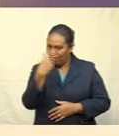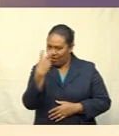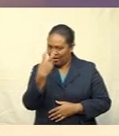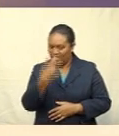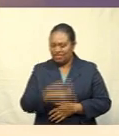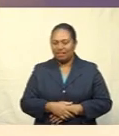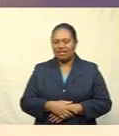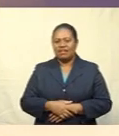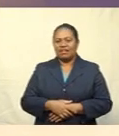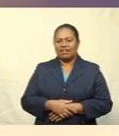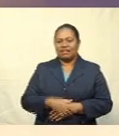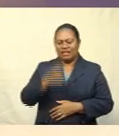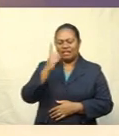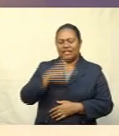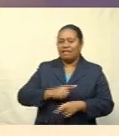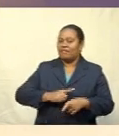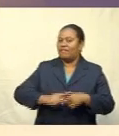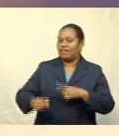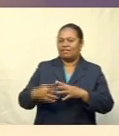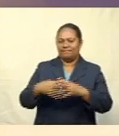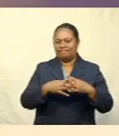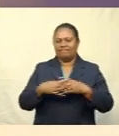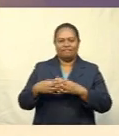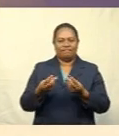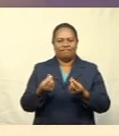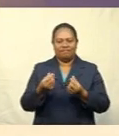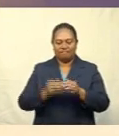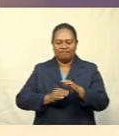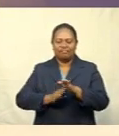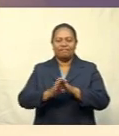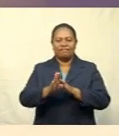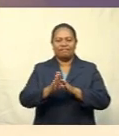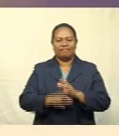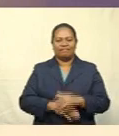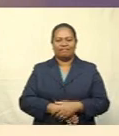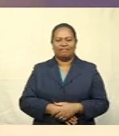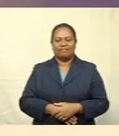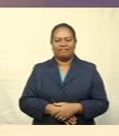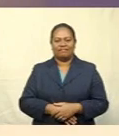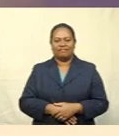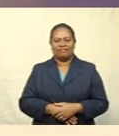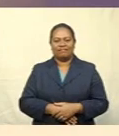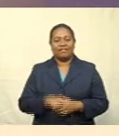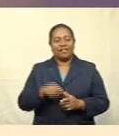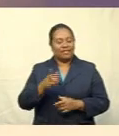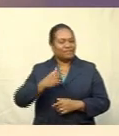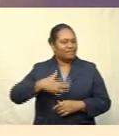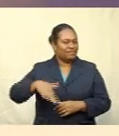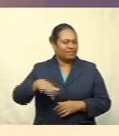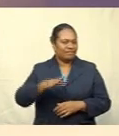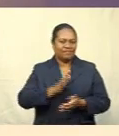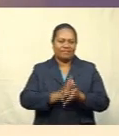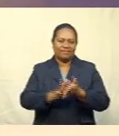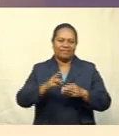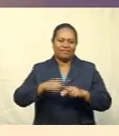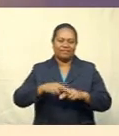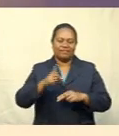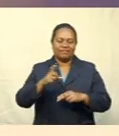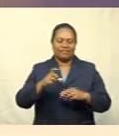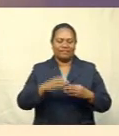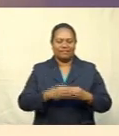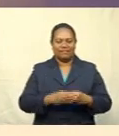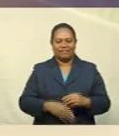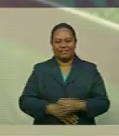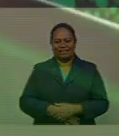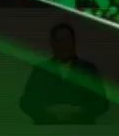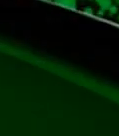would stimulate faster US economic growth and higher inflation. That's a wrap from your HFC Bank, Vinaka.